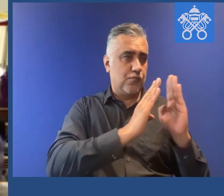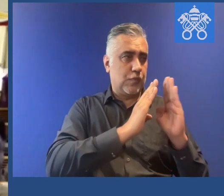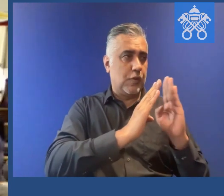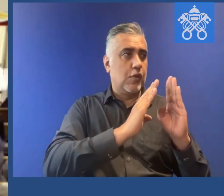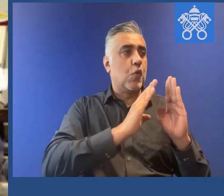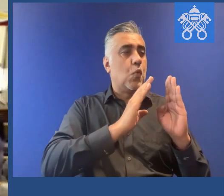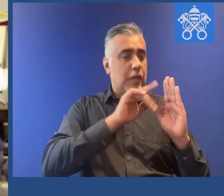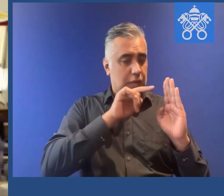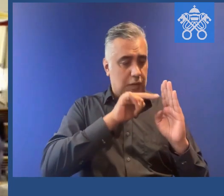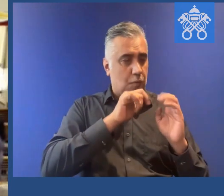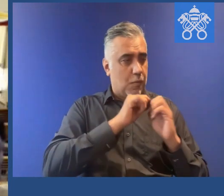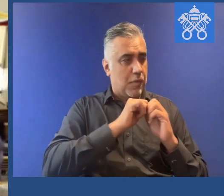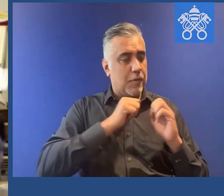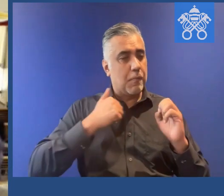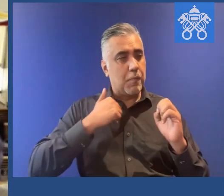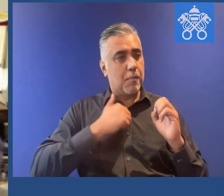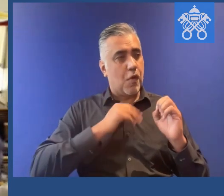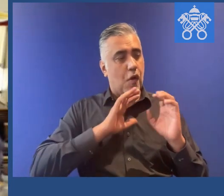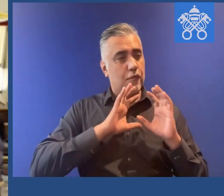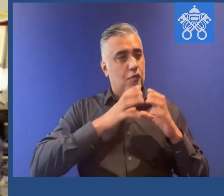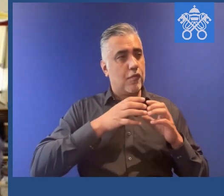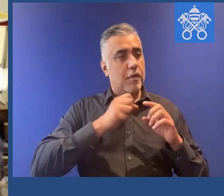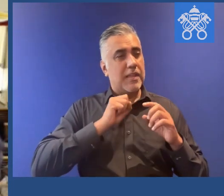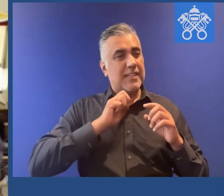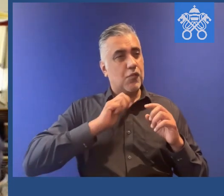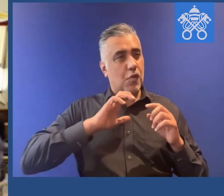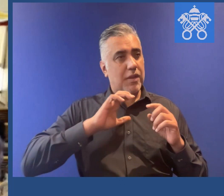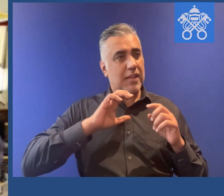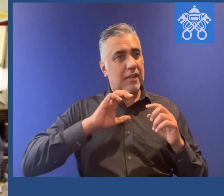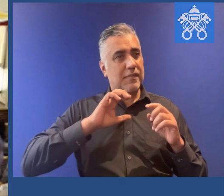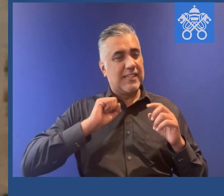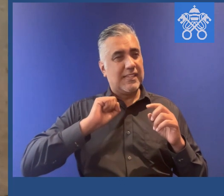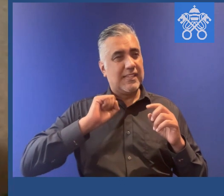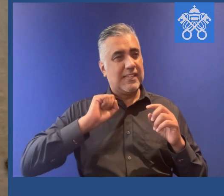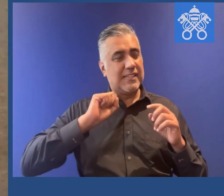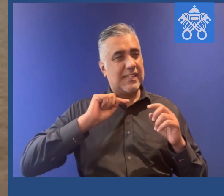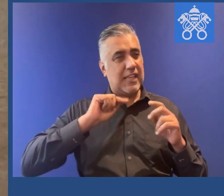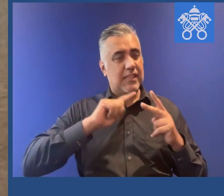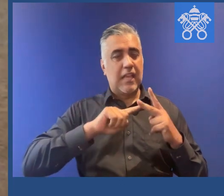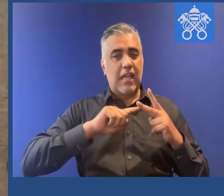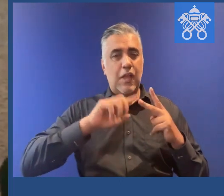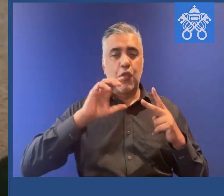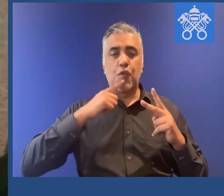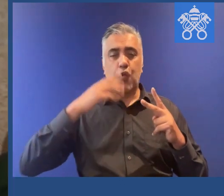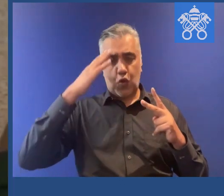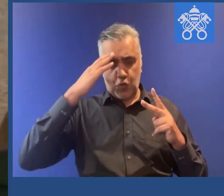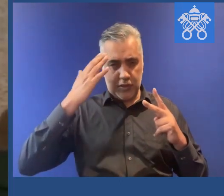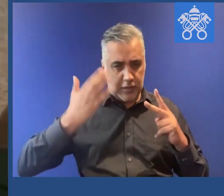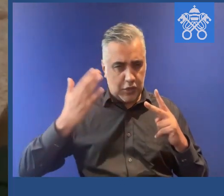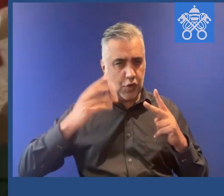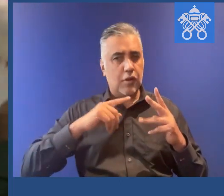accompanied by members of the entourage from the Secretary of State, by the cardinals who are present, by the